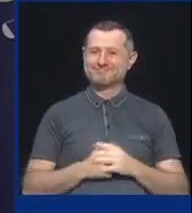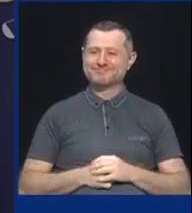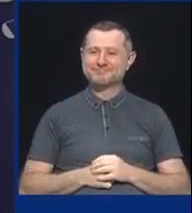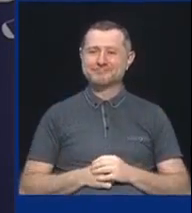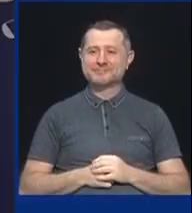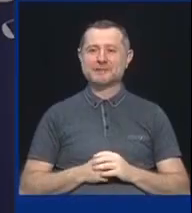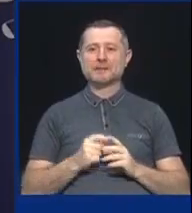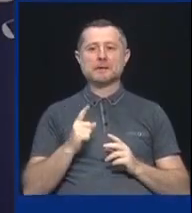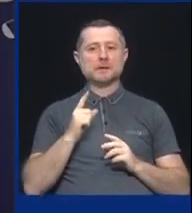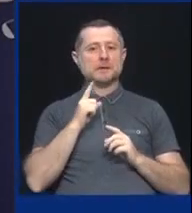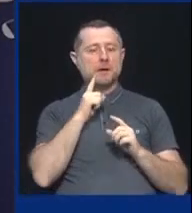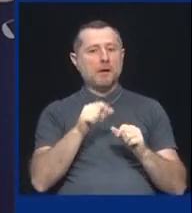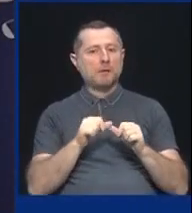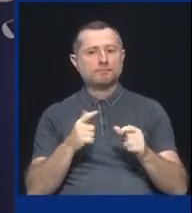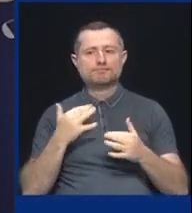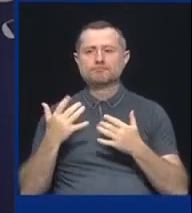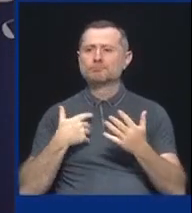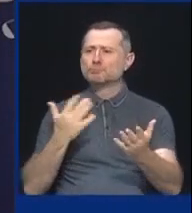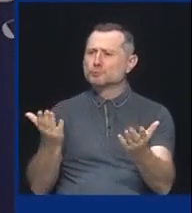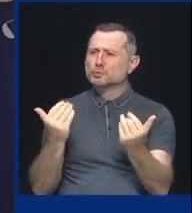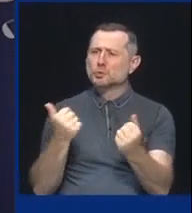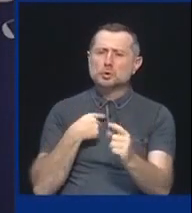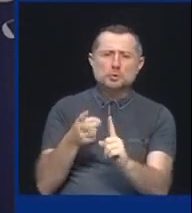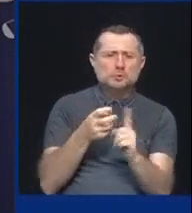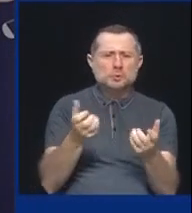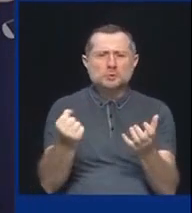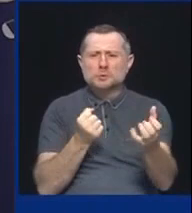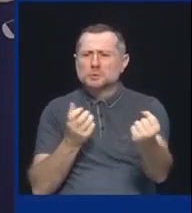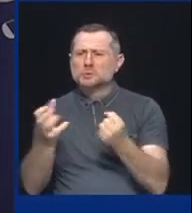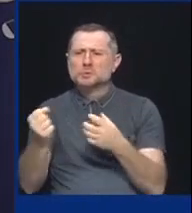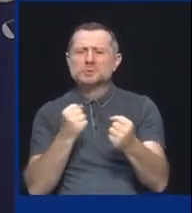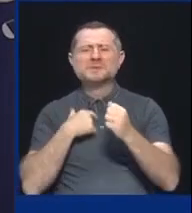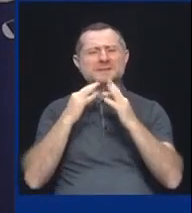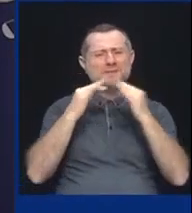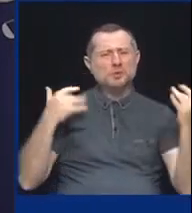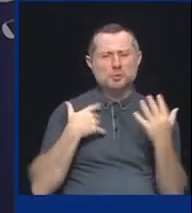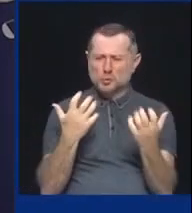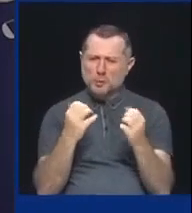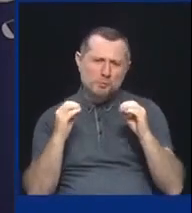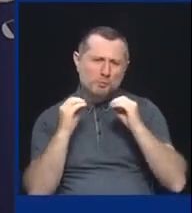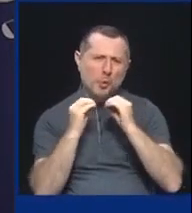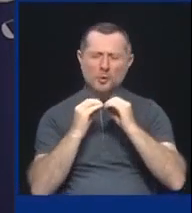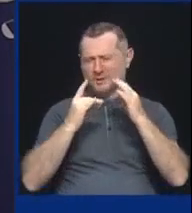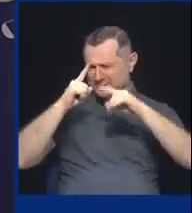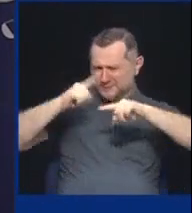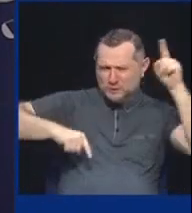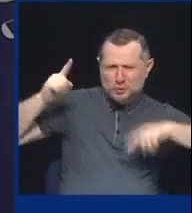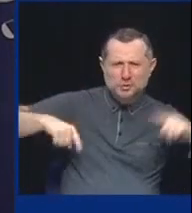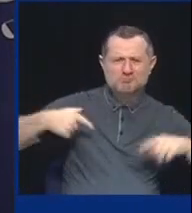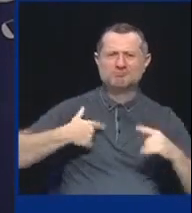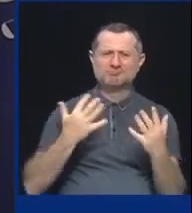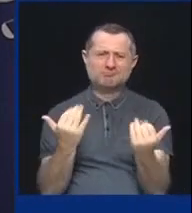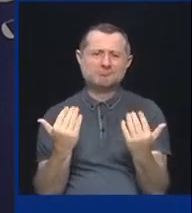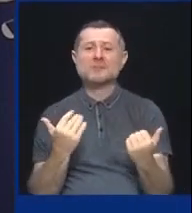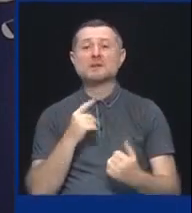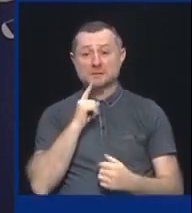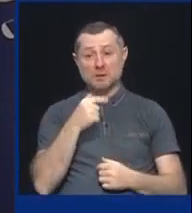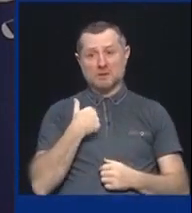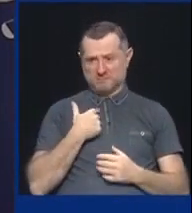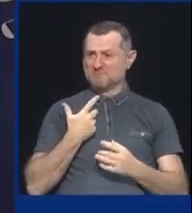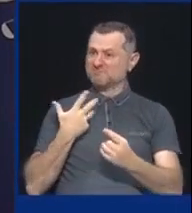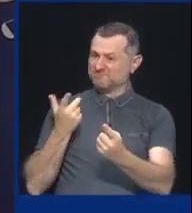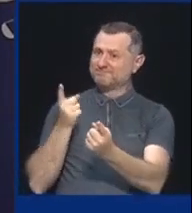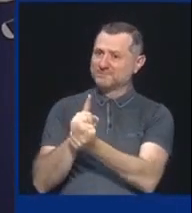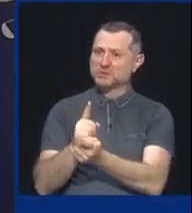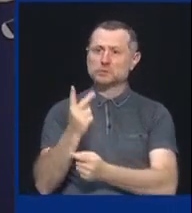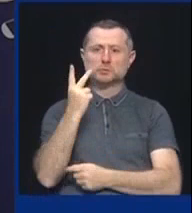to recruit more to diversify. On one occasion, I met 2 female troopers who were on duty